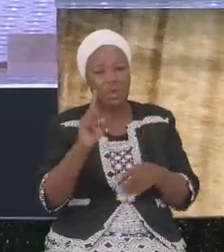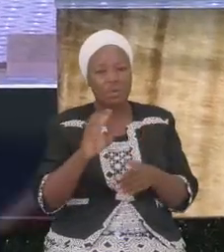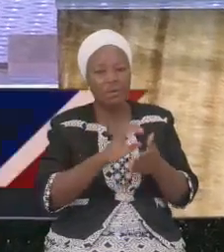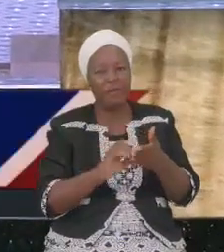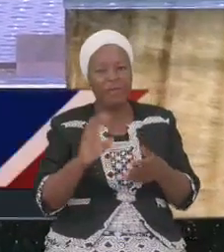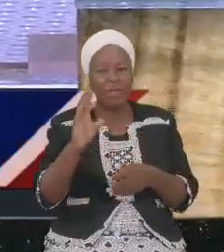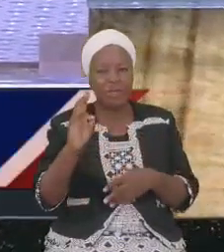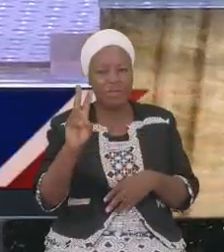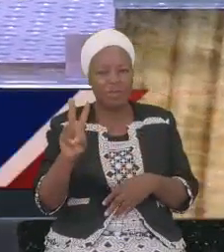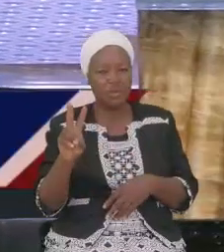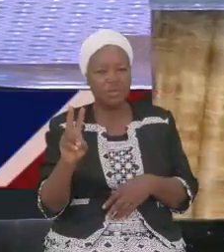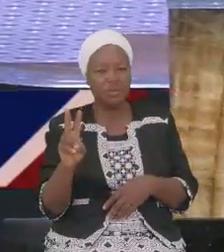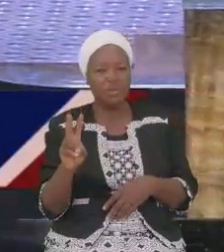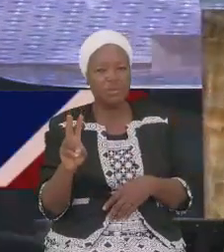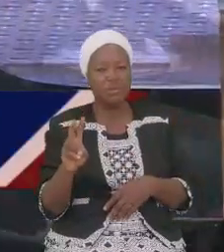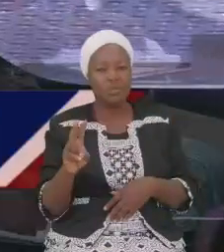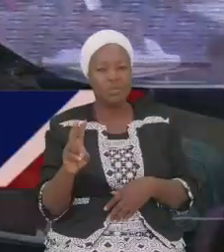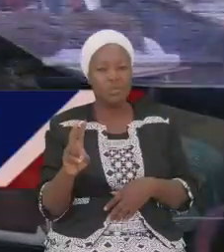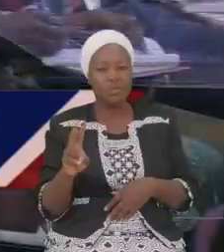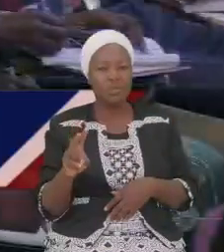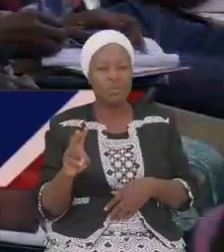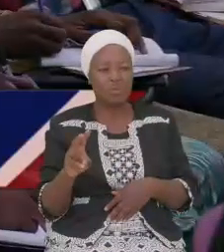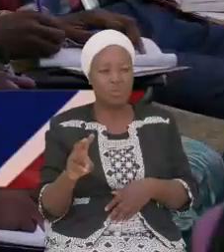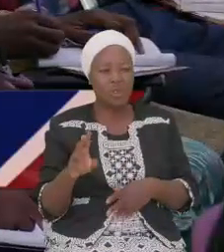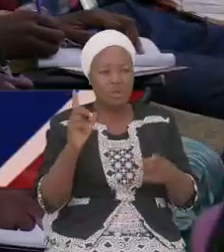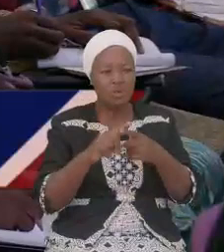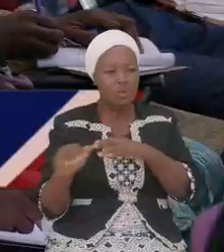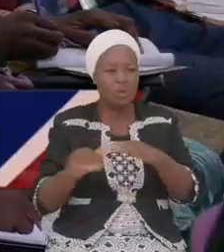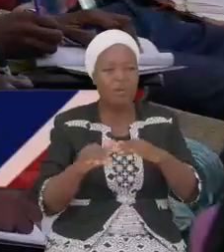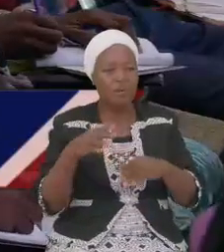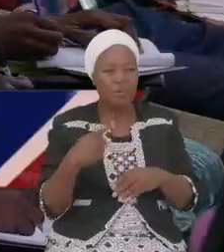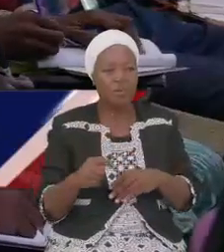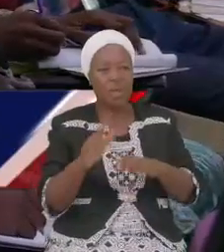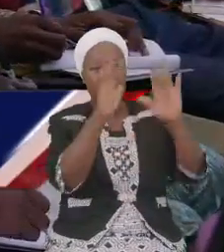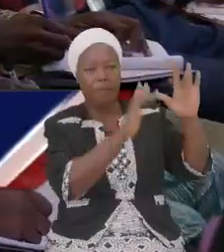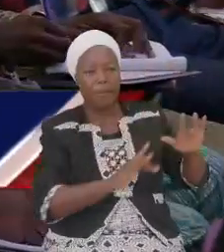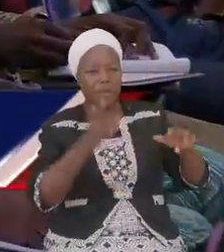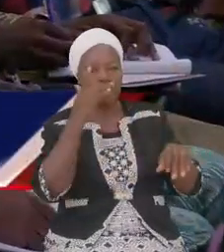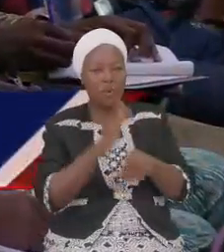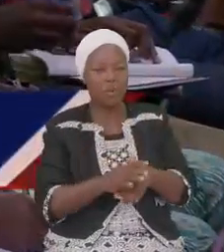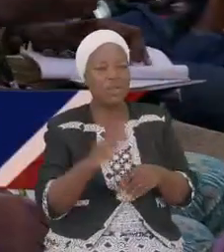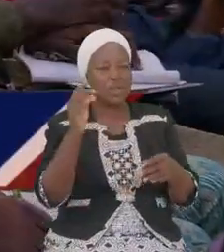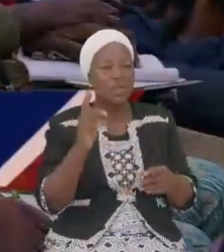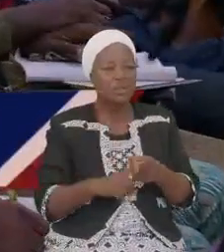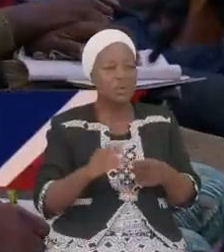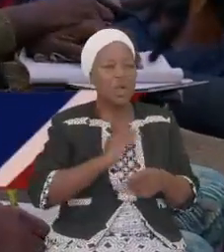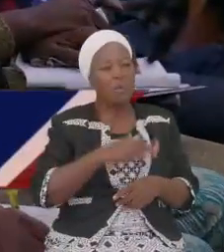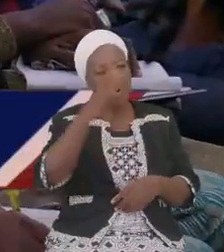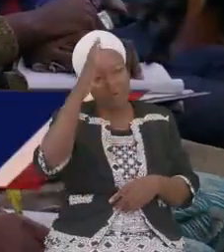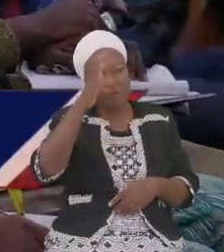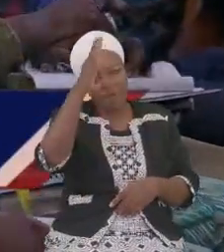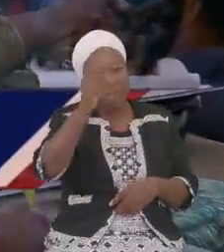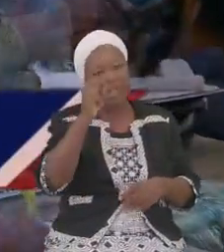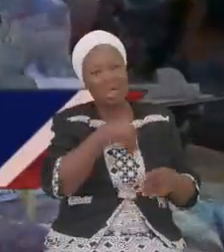Luke chapter 1, verse 72, to perform the mercy promised to our fathers and to remember